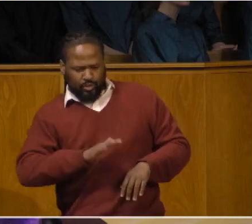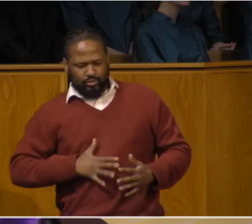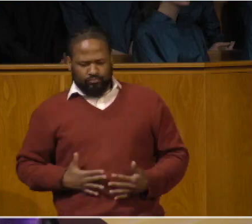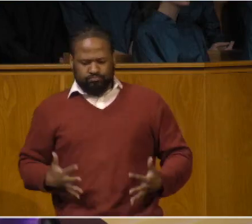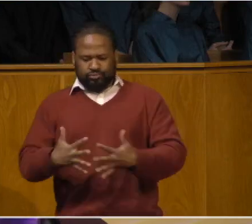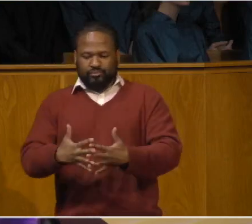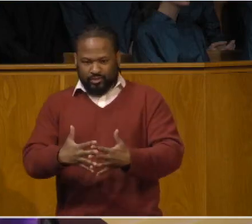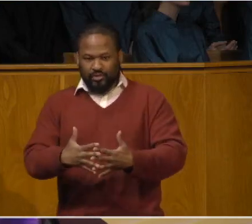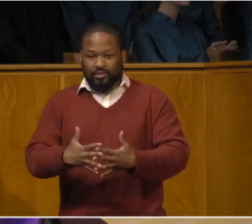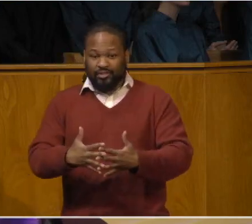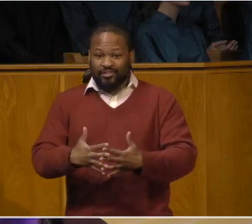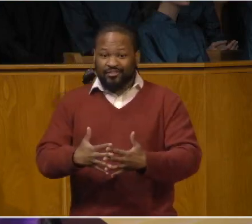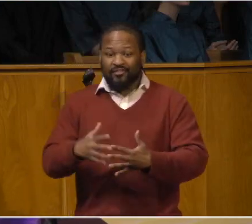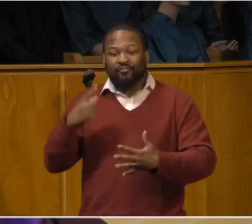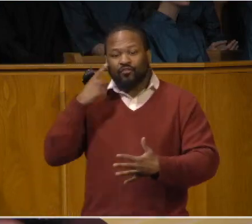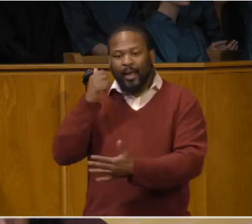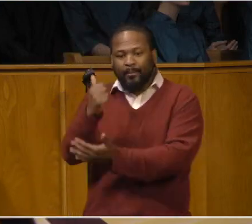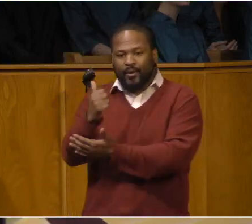Abraham's posterity.